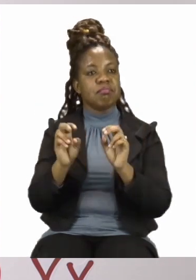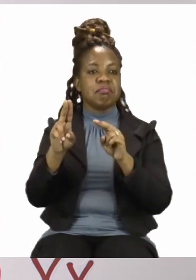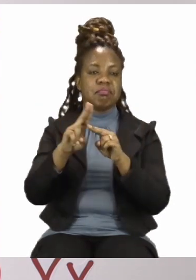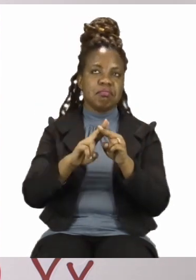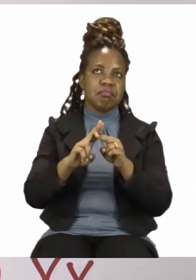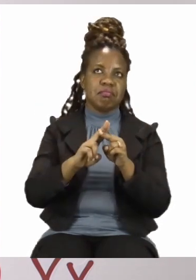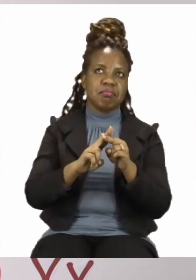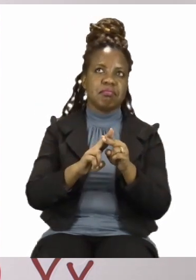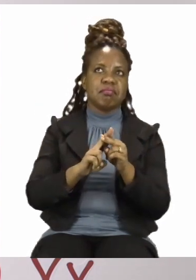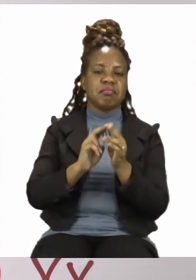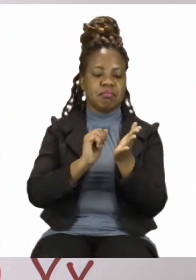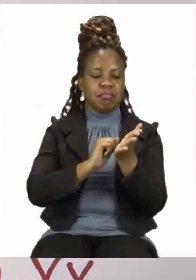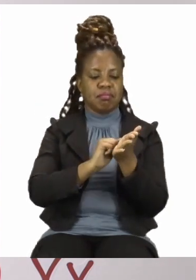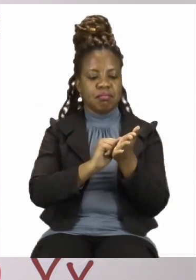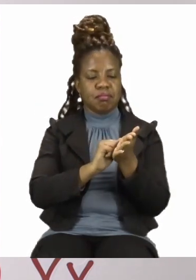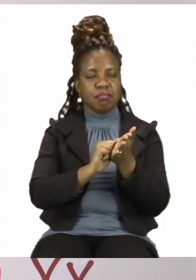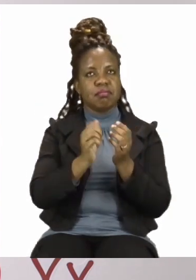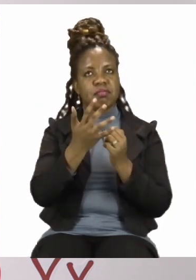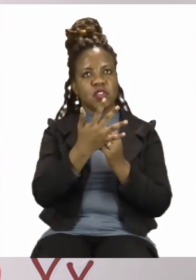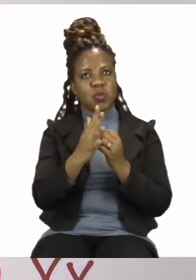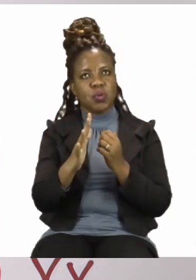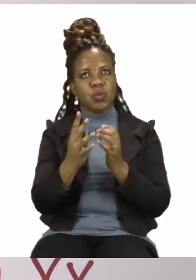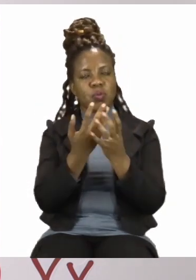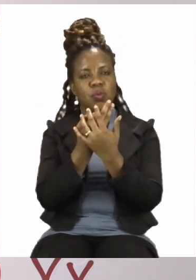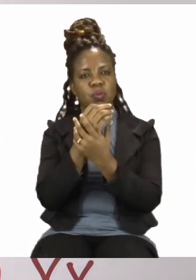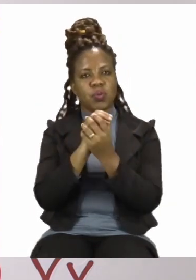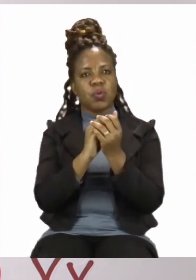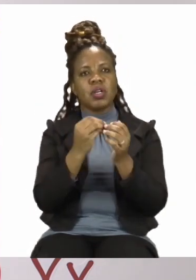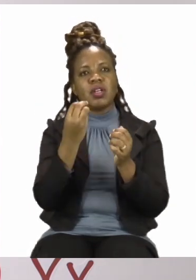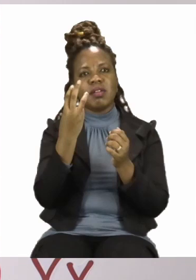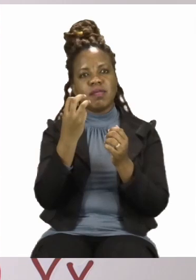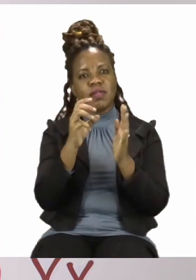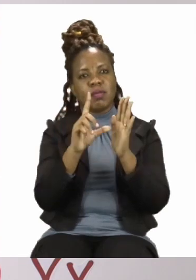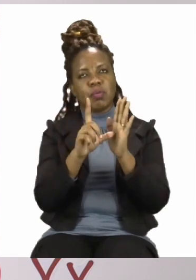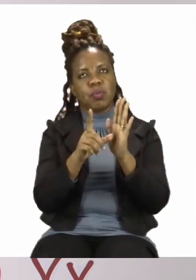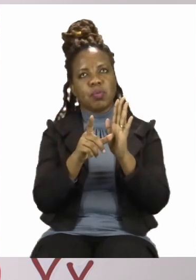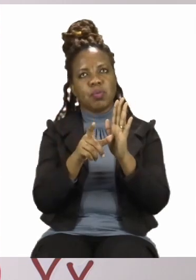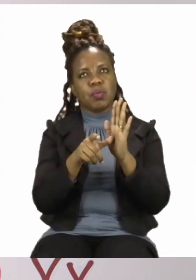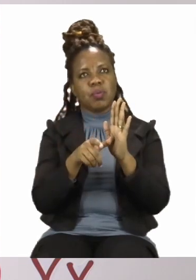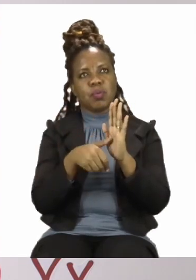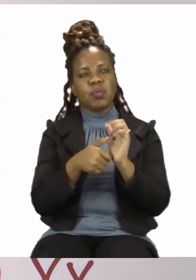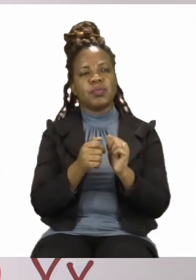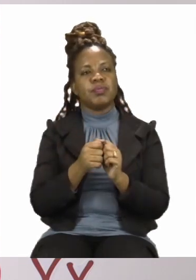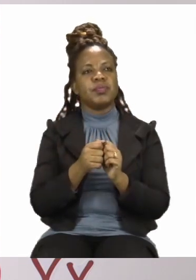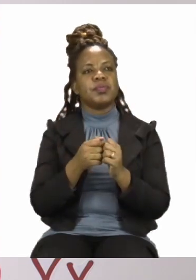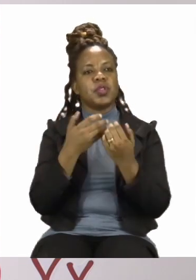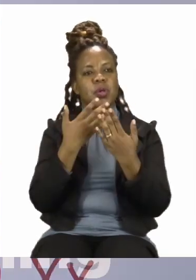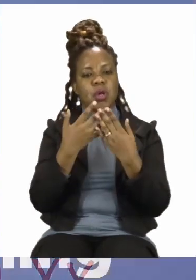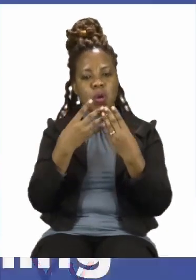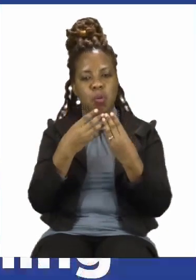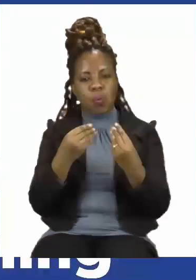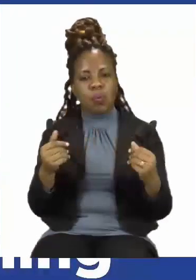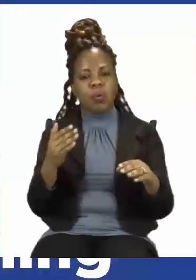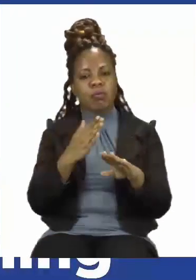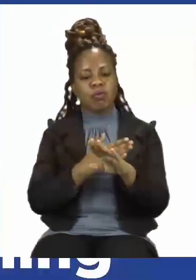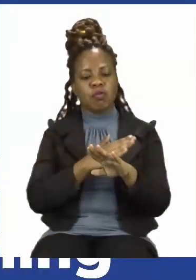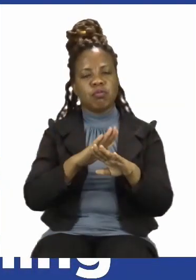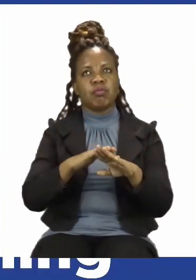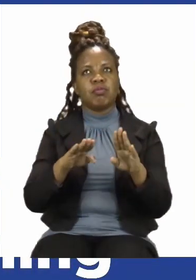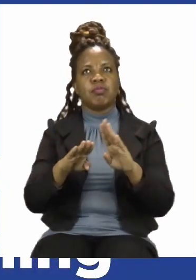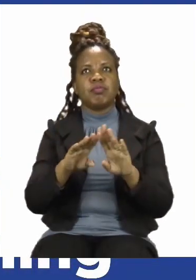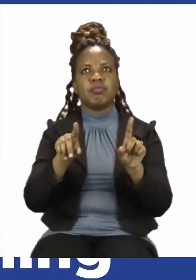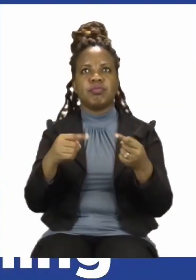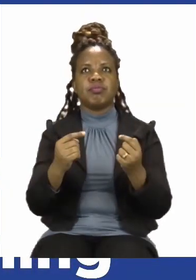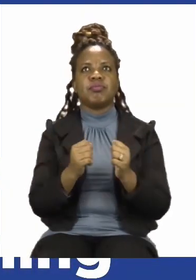you wash your hands for 30 seconds. Make sure your hands are dry before you touch anything else. For